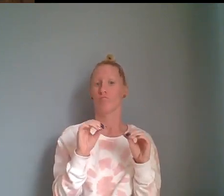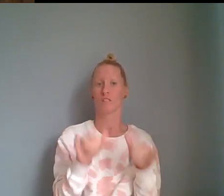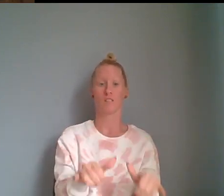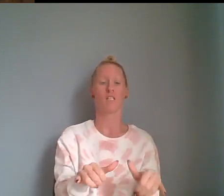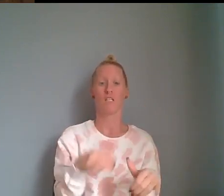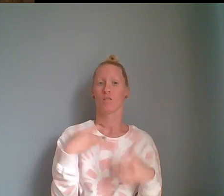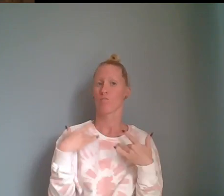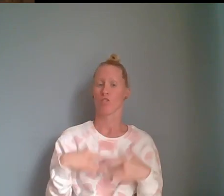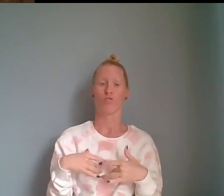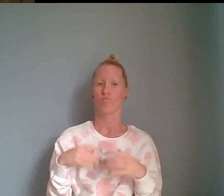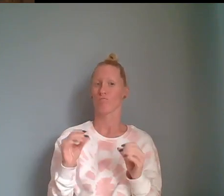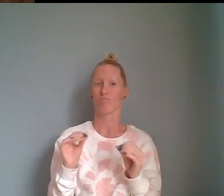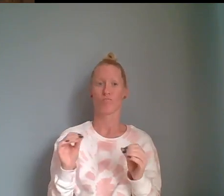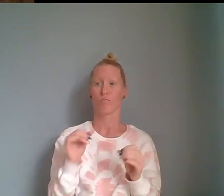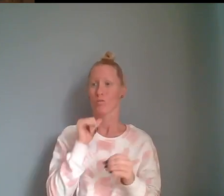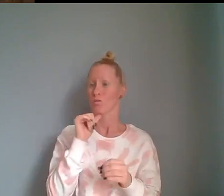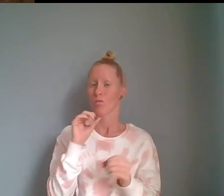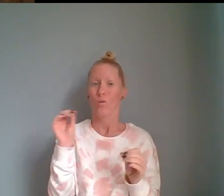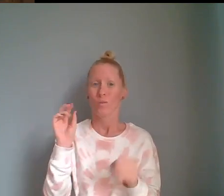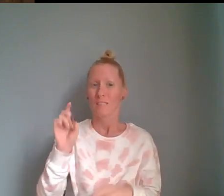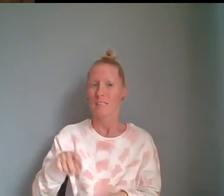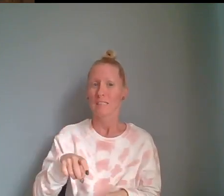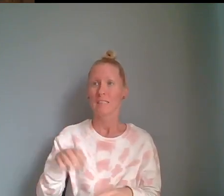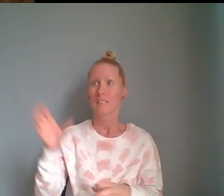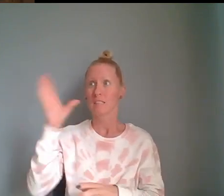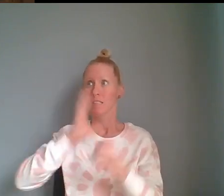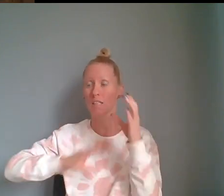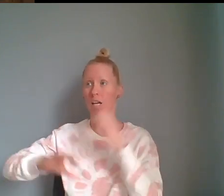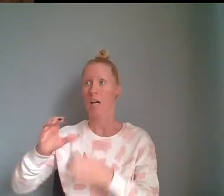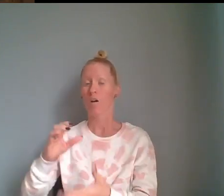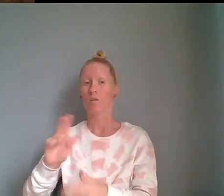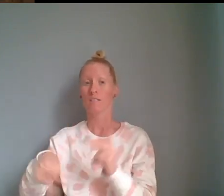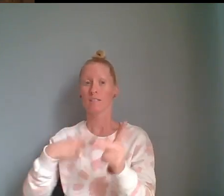depression, but rather to seek out the kind of